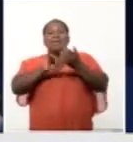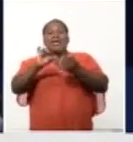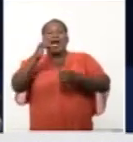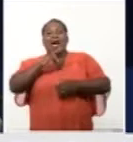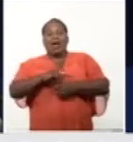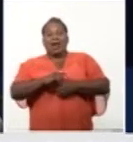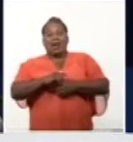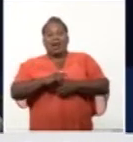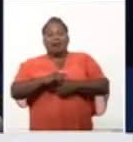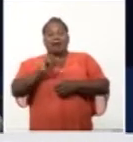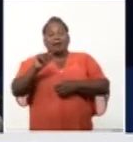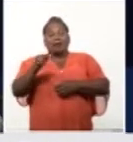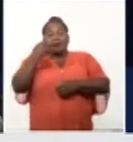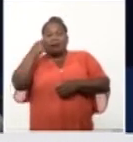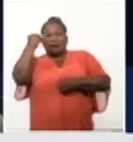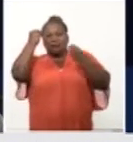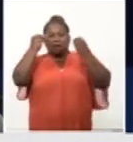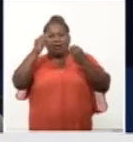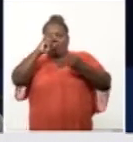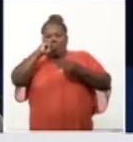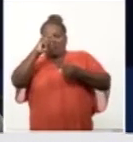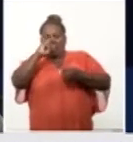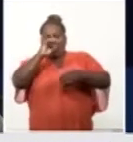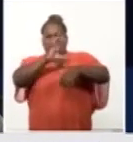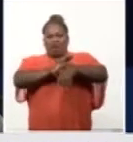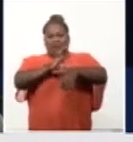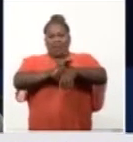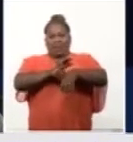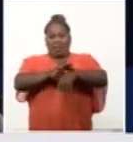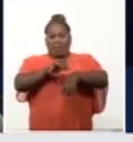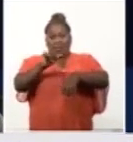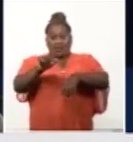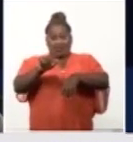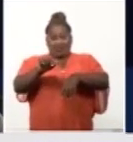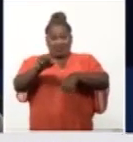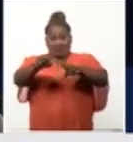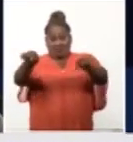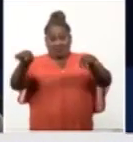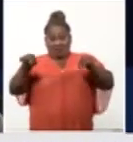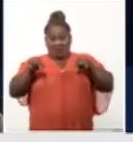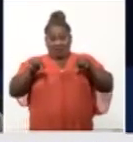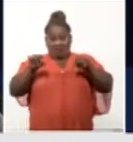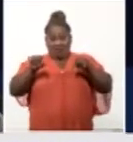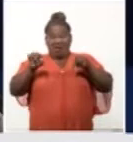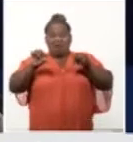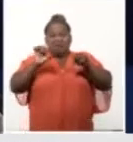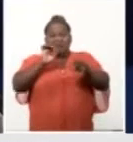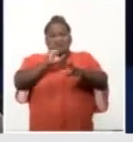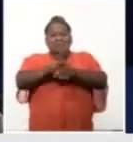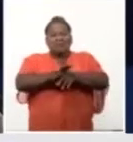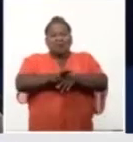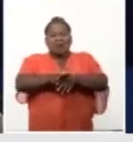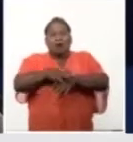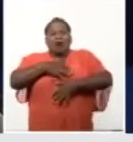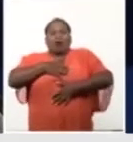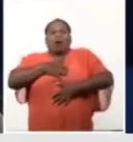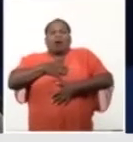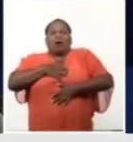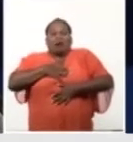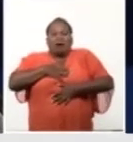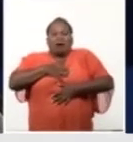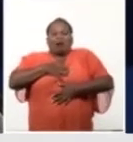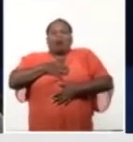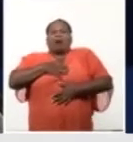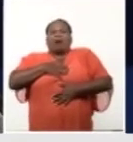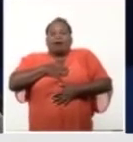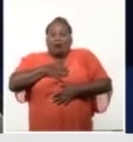his age and underlying conditions, and he began with some complications